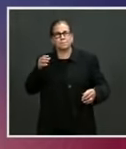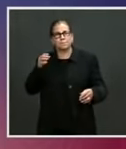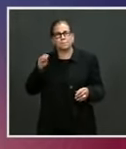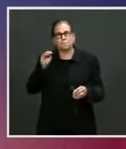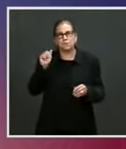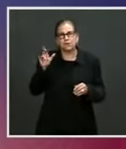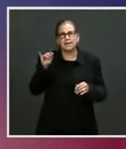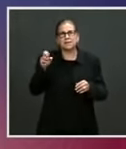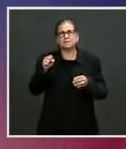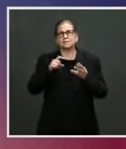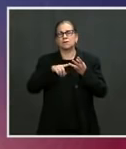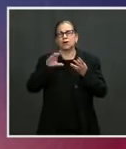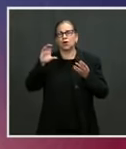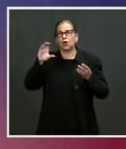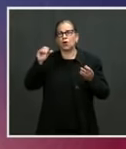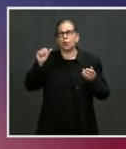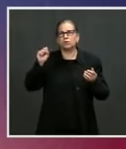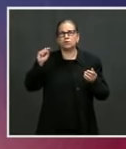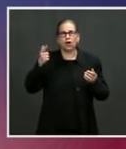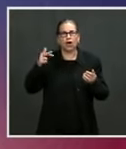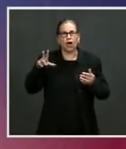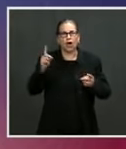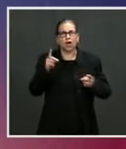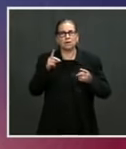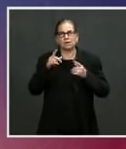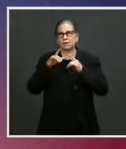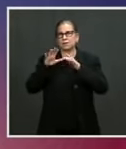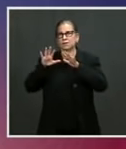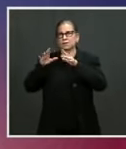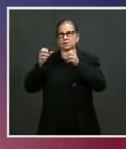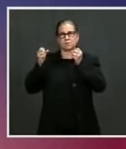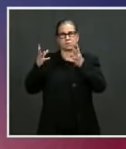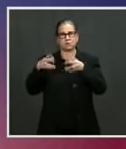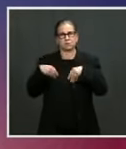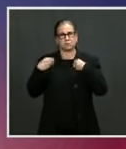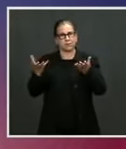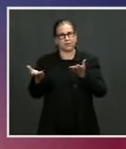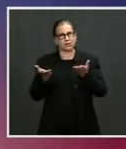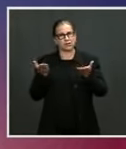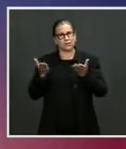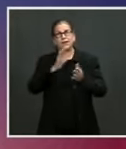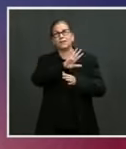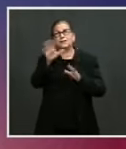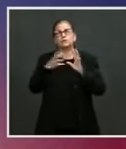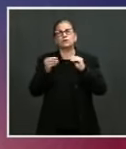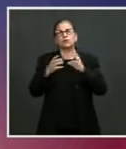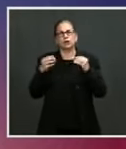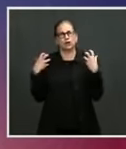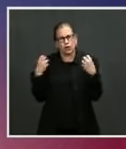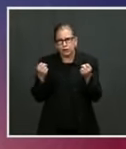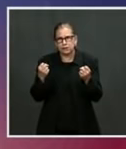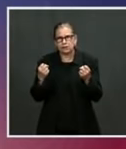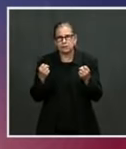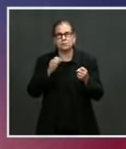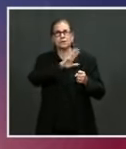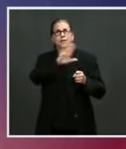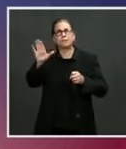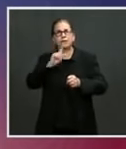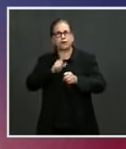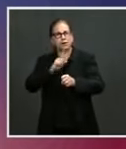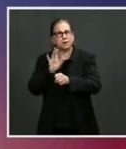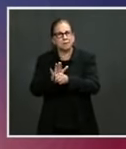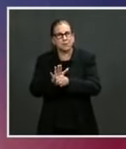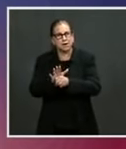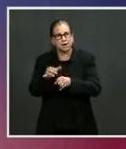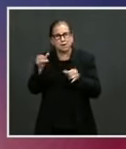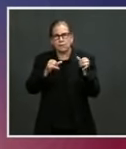of course, one of courage, selflessness, and commitment. This Memorial Day, we honor their memory